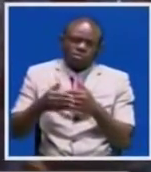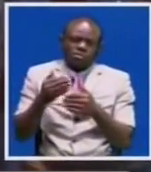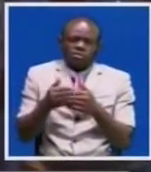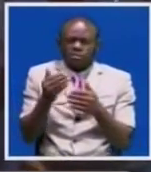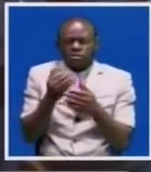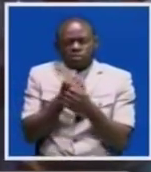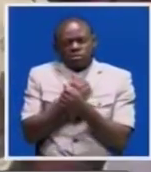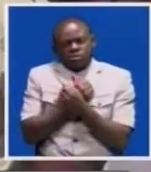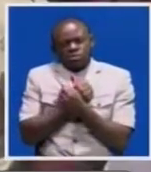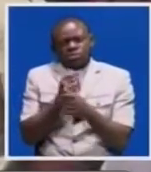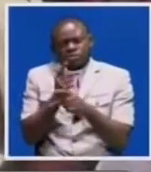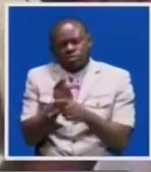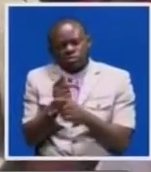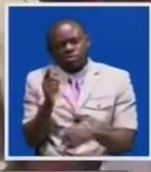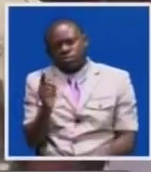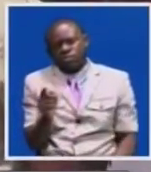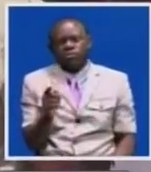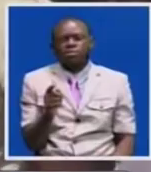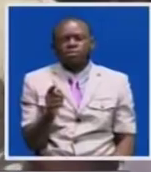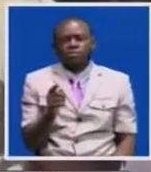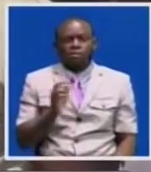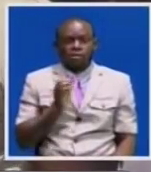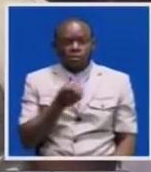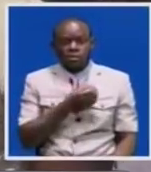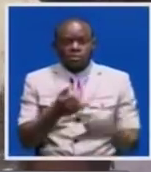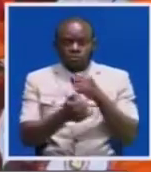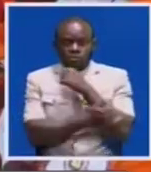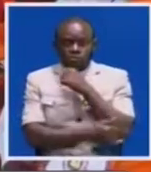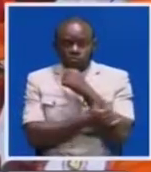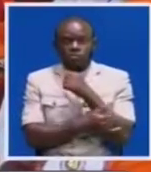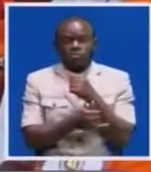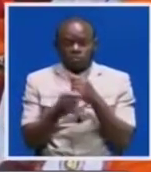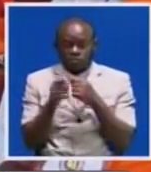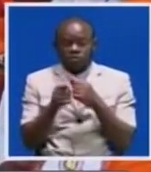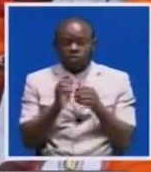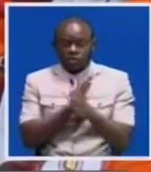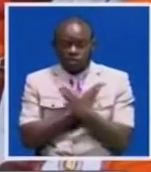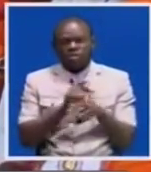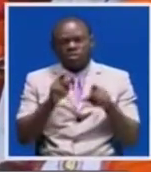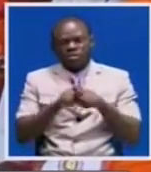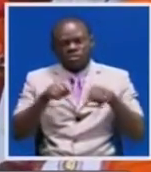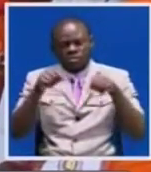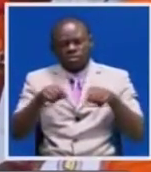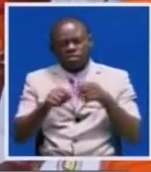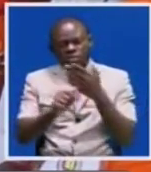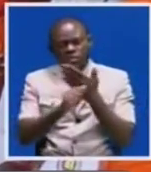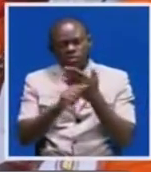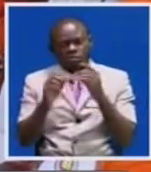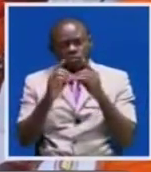our responsibility to make our country Zambia and Kafiwa district in